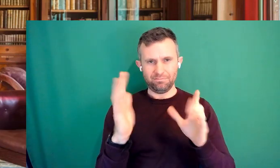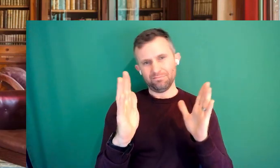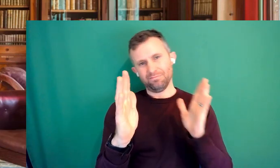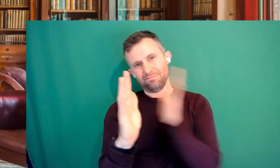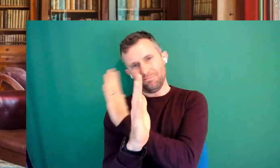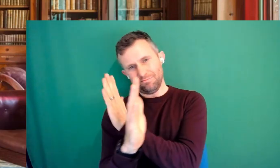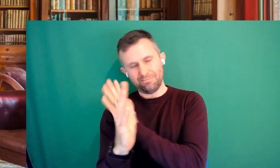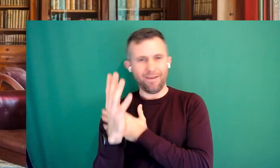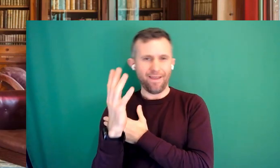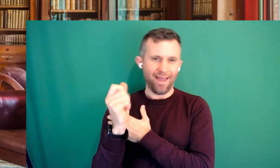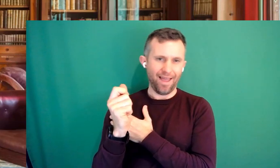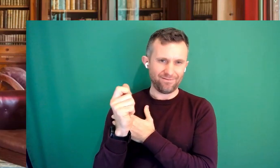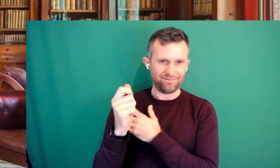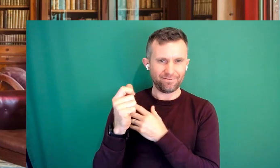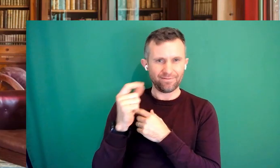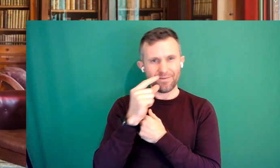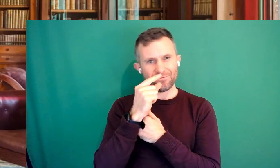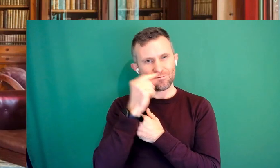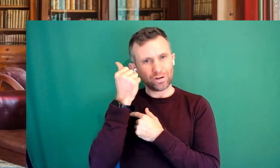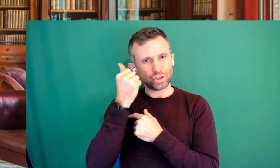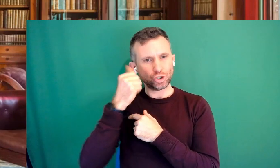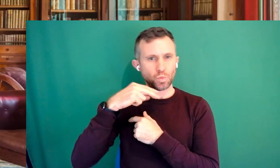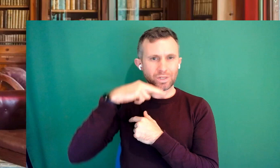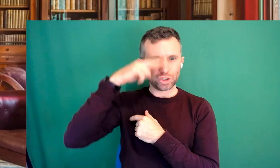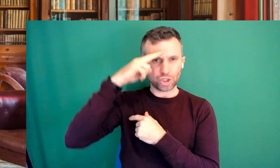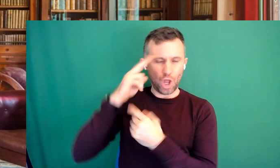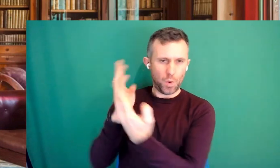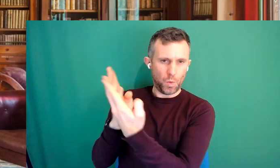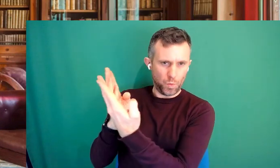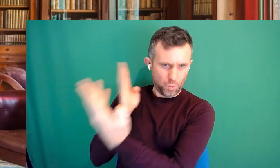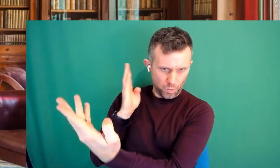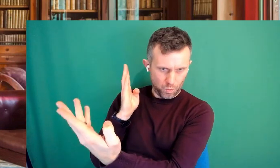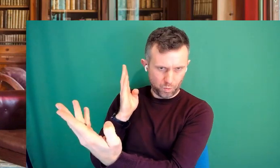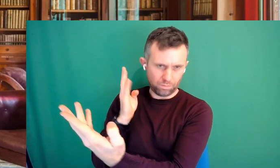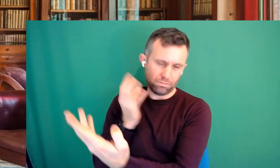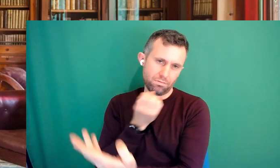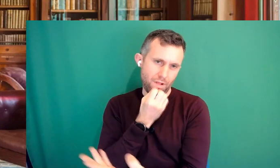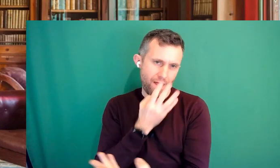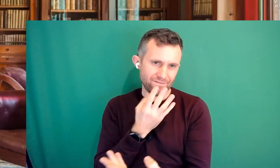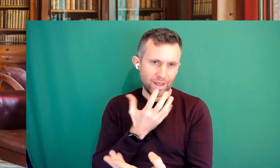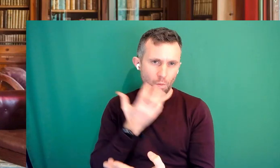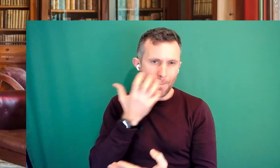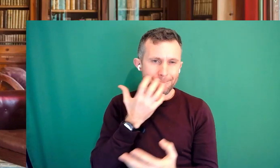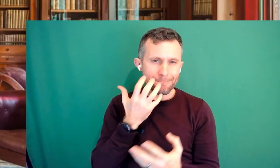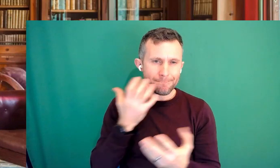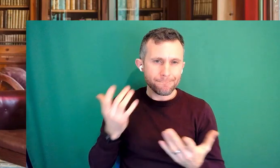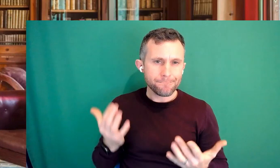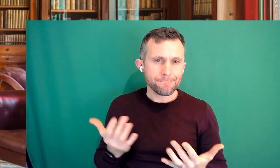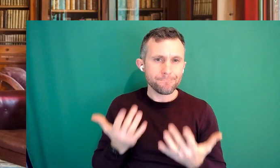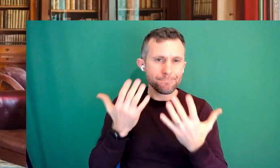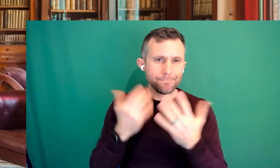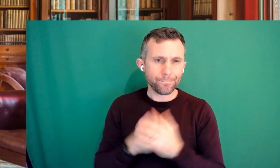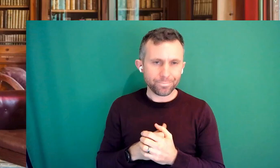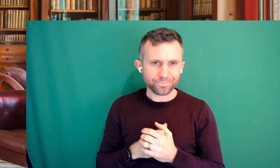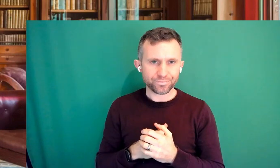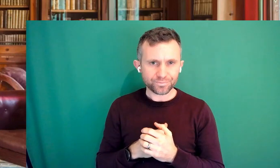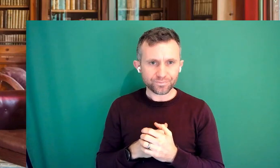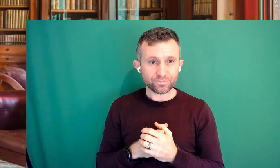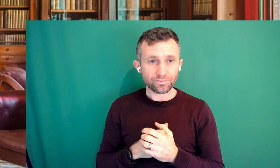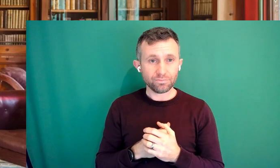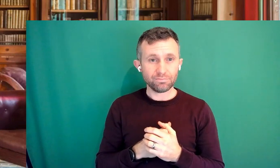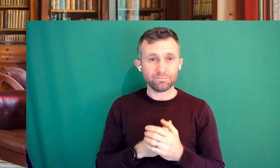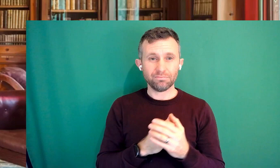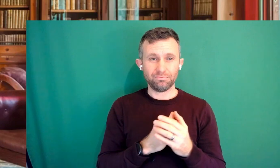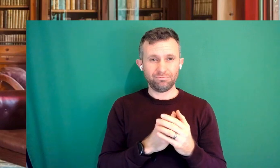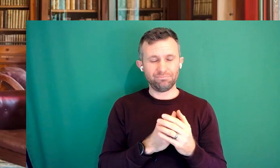mirrors. This is the first example of Soane using mirrors to trick your eye. By placing